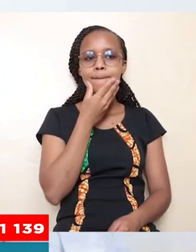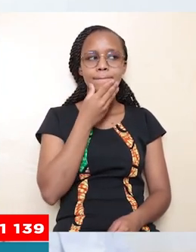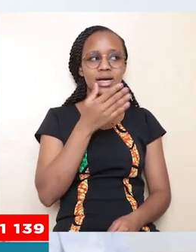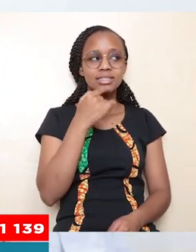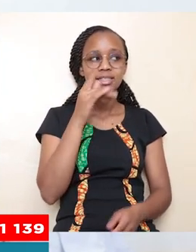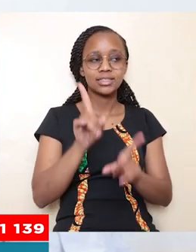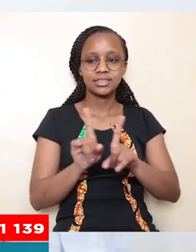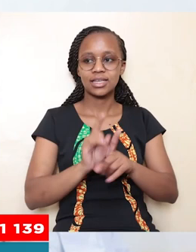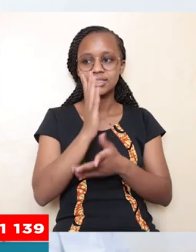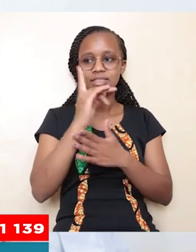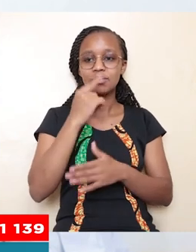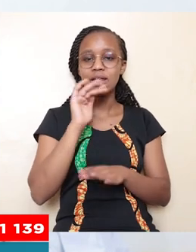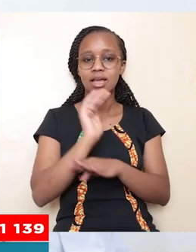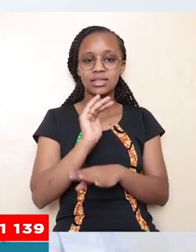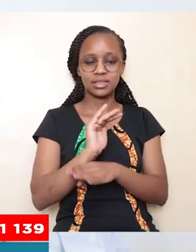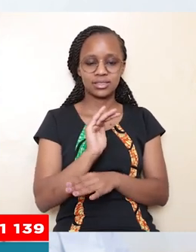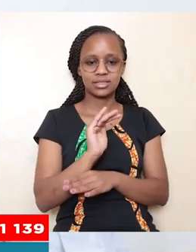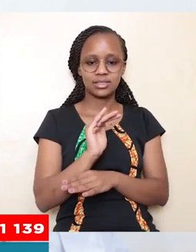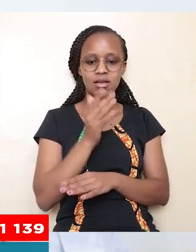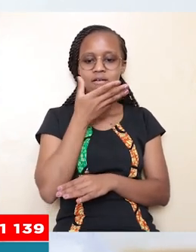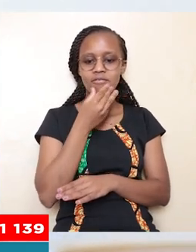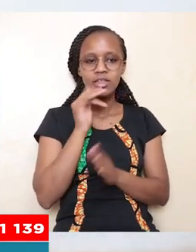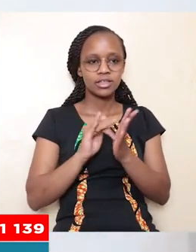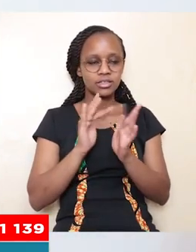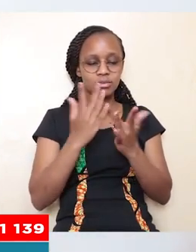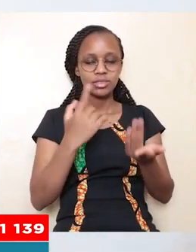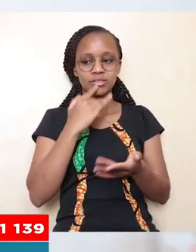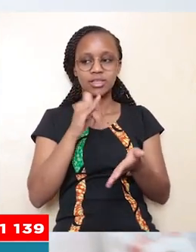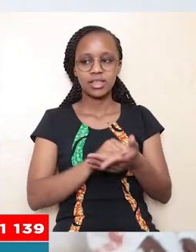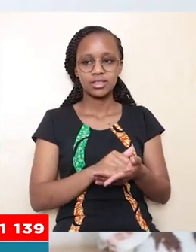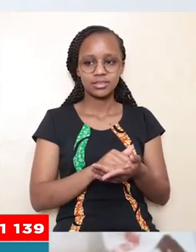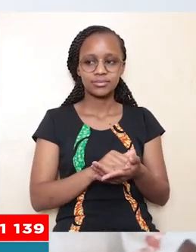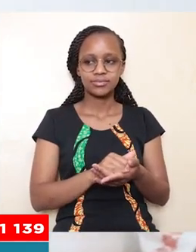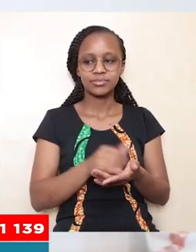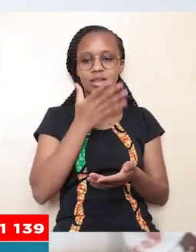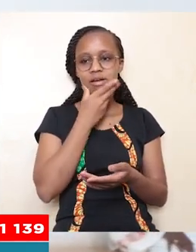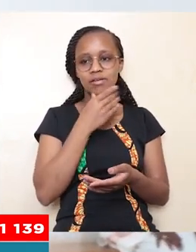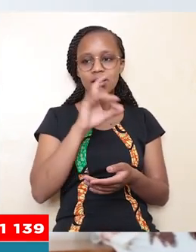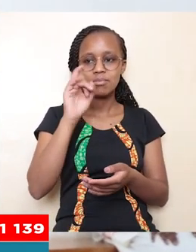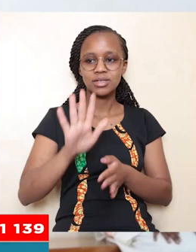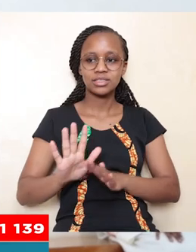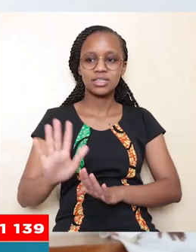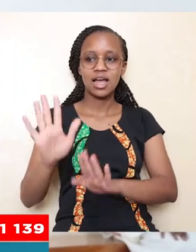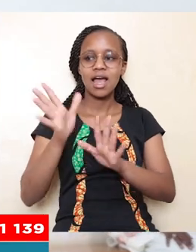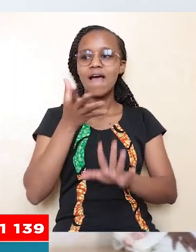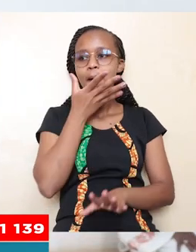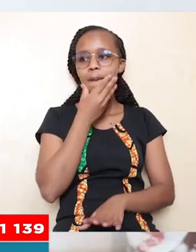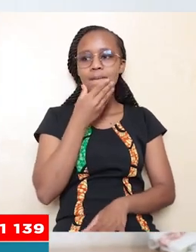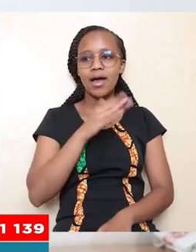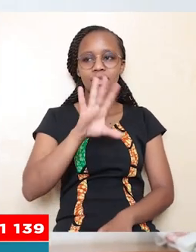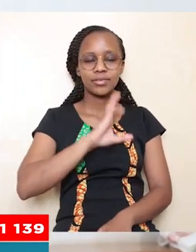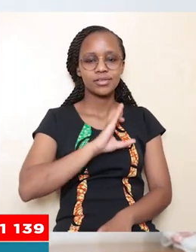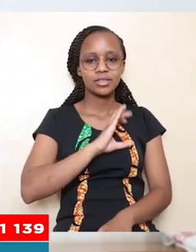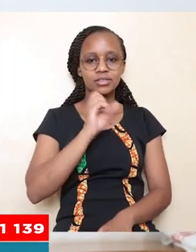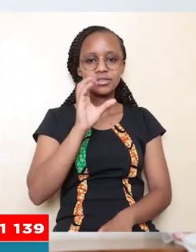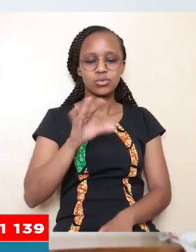that because somebody asked me, Father, the Bible says that the man must leave his father. Kwa